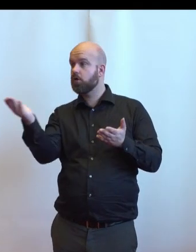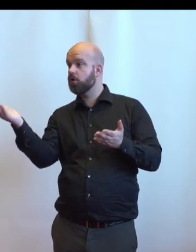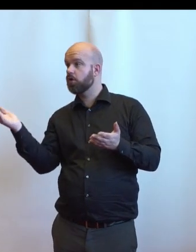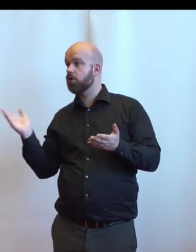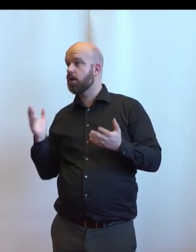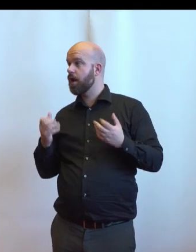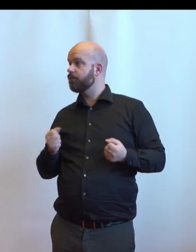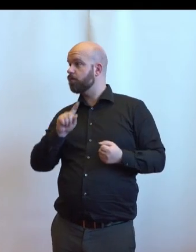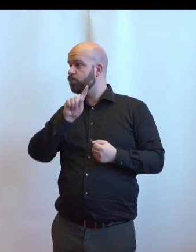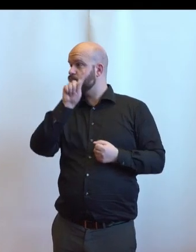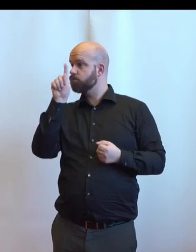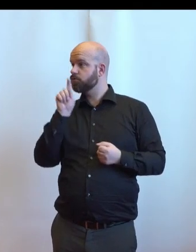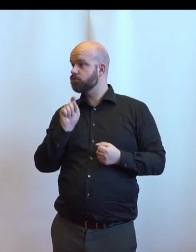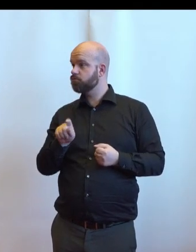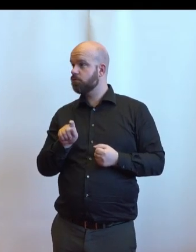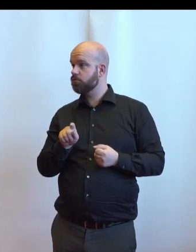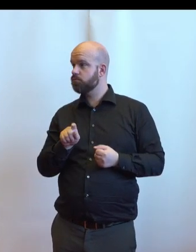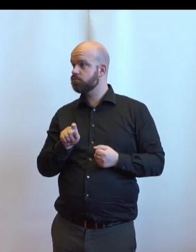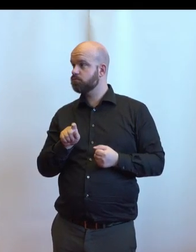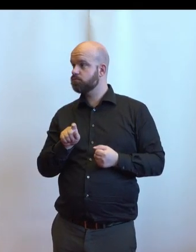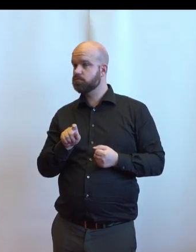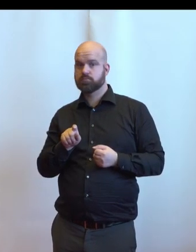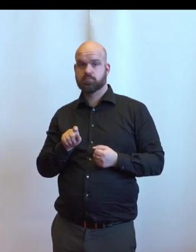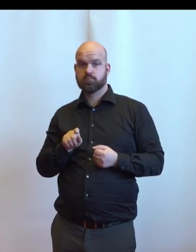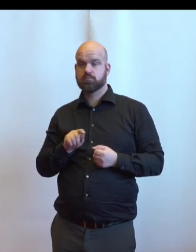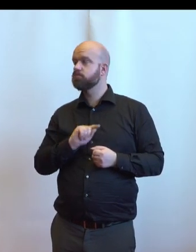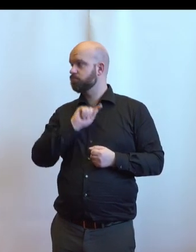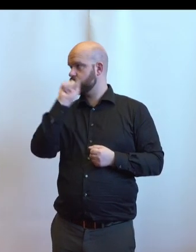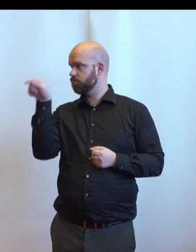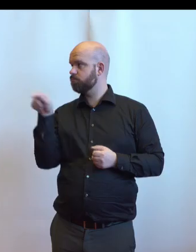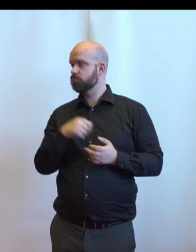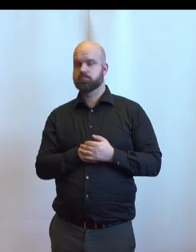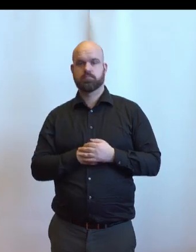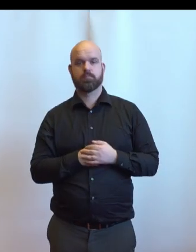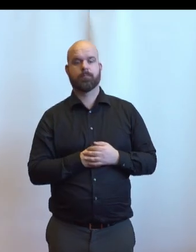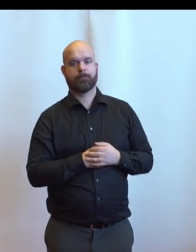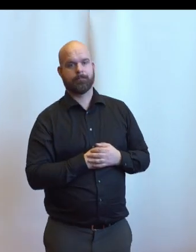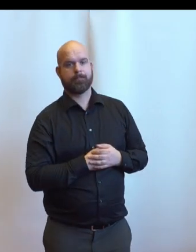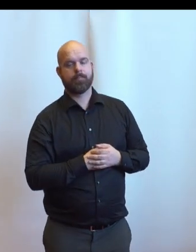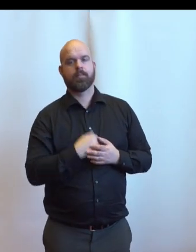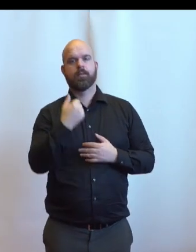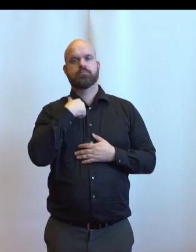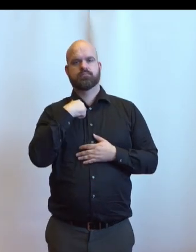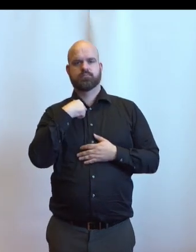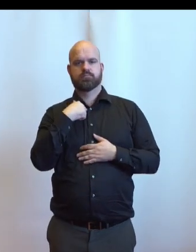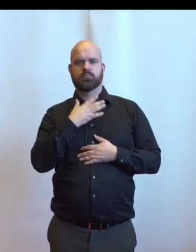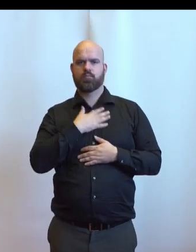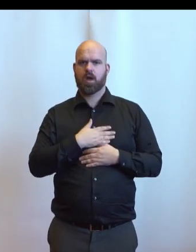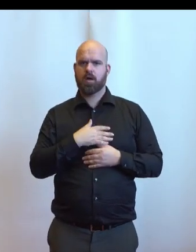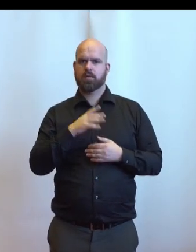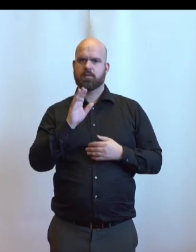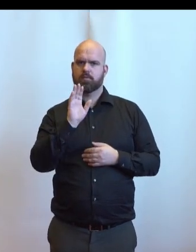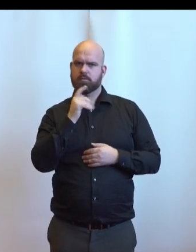Yes. Oh. Just from working perspective, I would also like to promote your work to